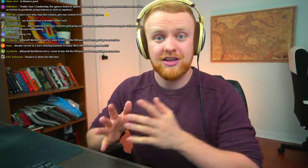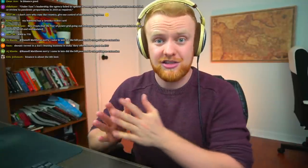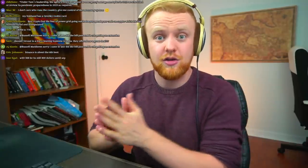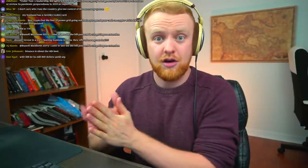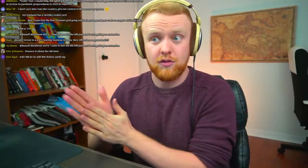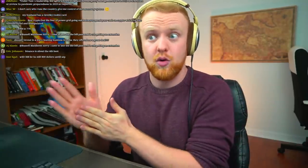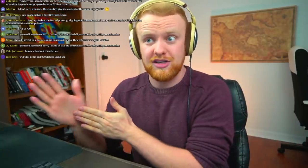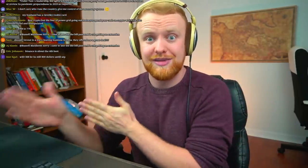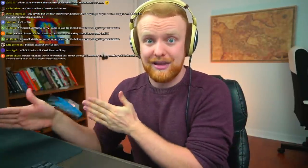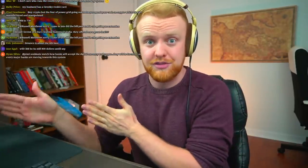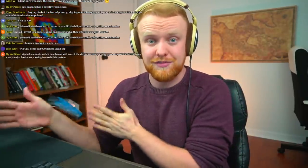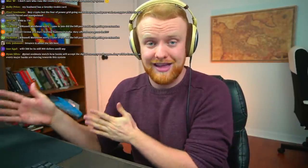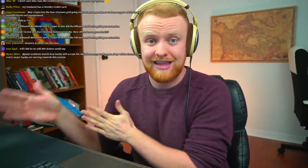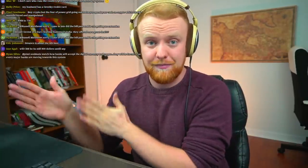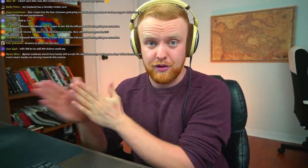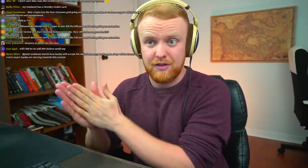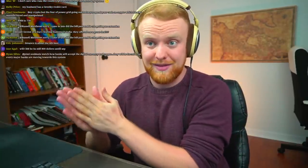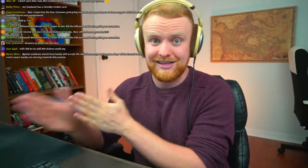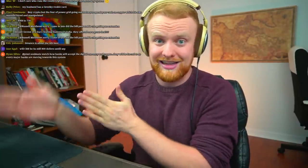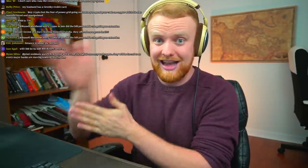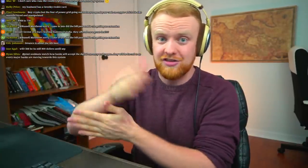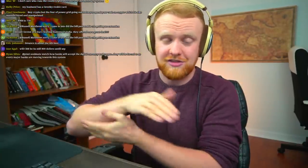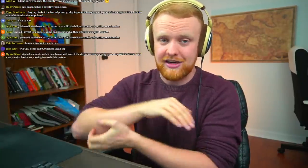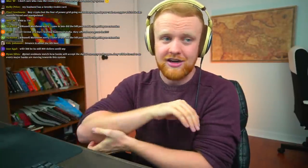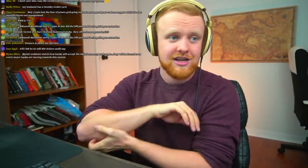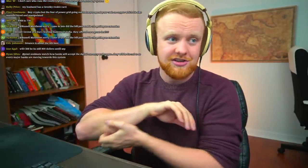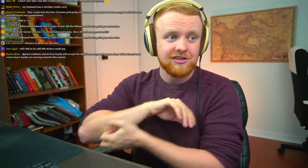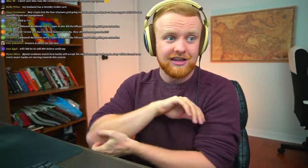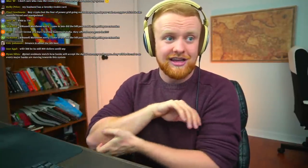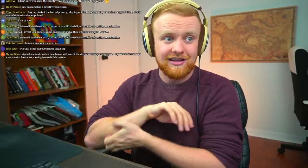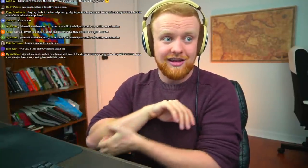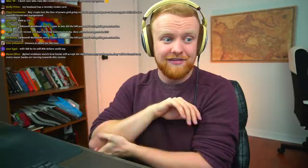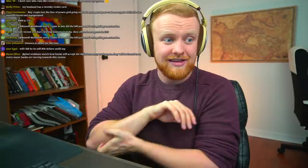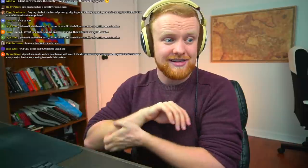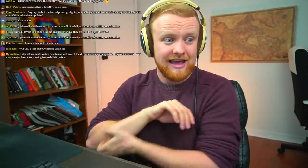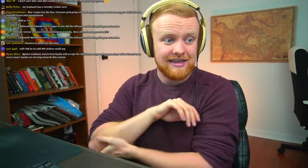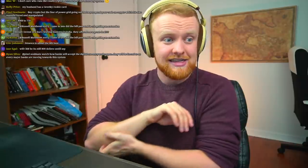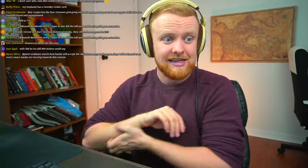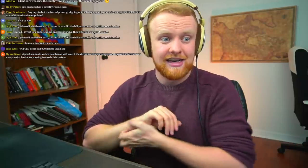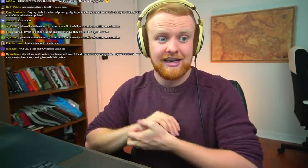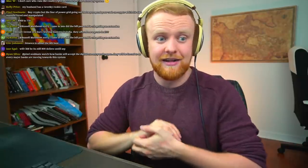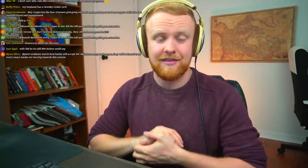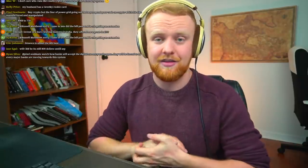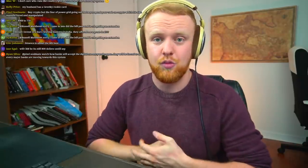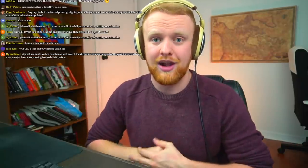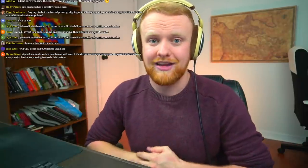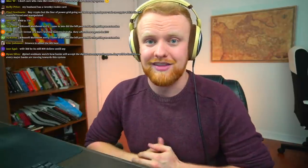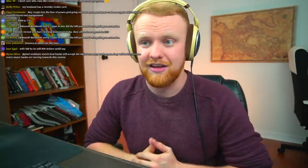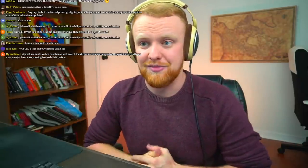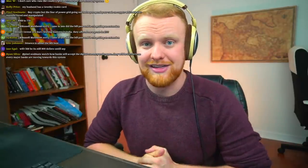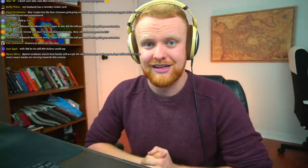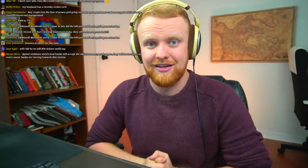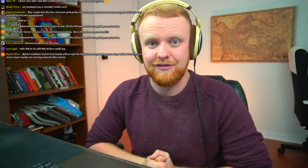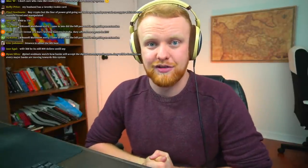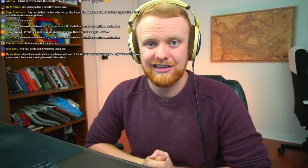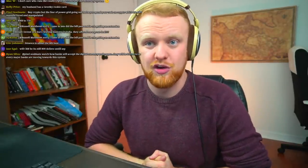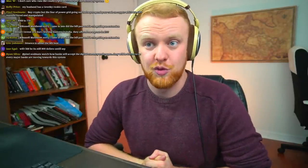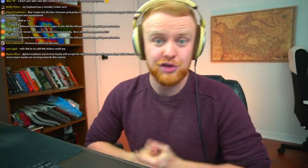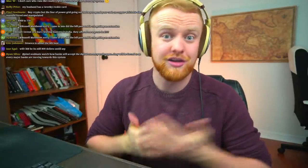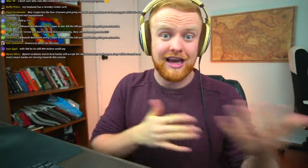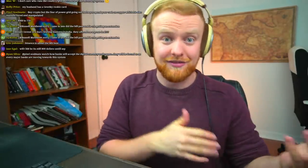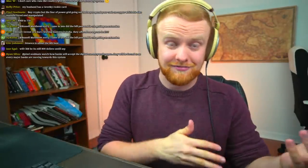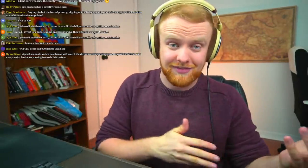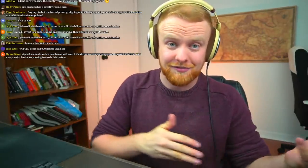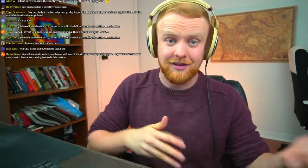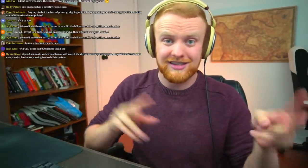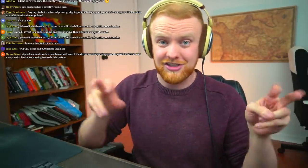As long as you are going to be able to make that bill payment in the extra year, certainly invest that. Why give the government a free loan when you